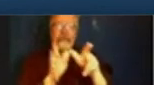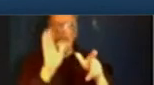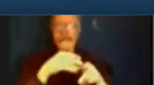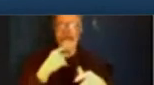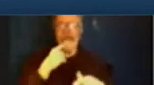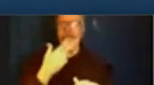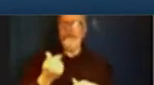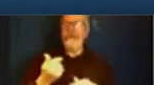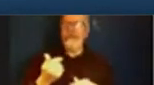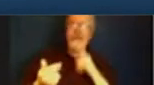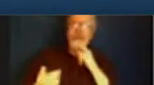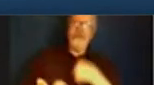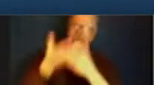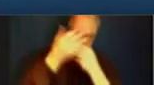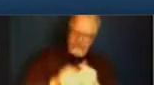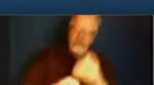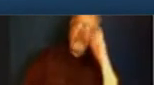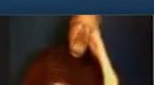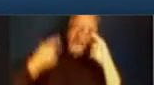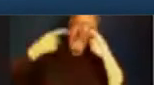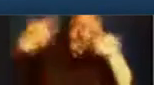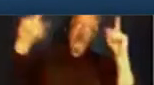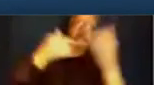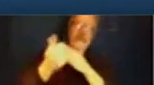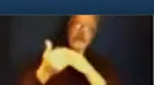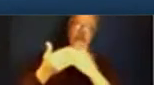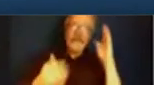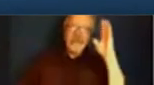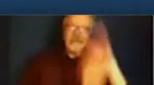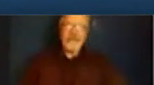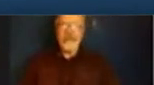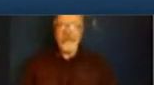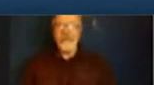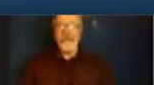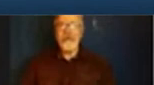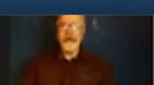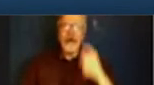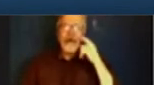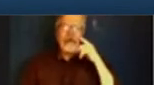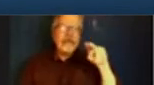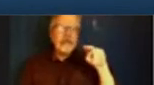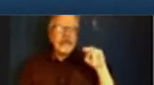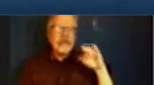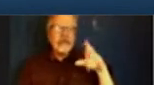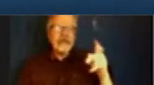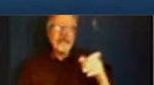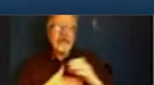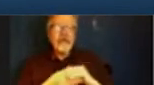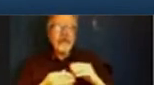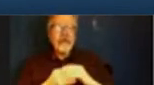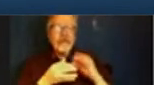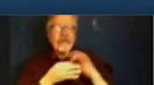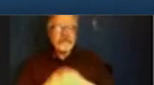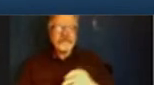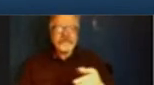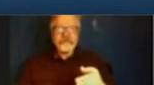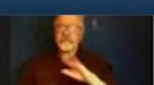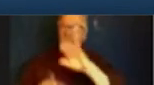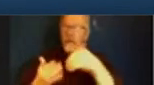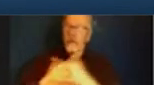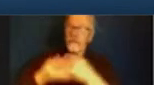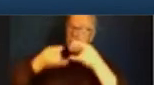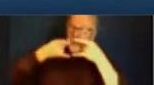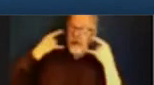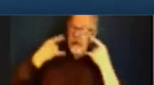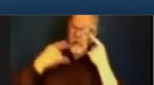And I just wanted to emphasize, similar to all of the tools we're using to fight COVID, vaccine, masks, there's no one magic bullet. It's going to take